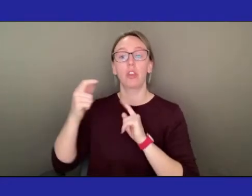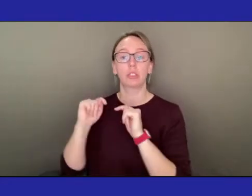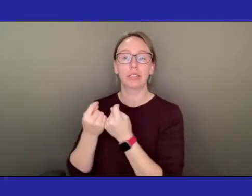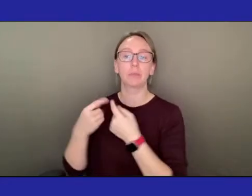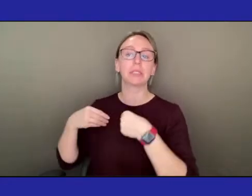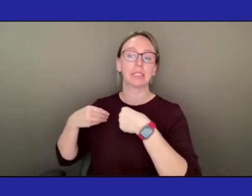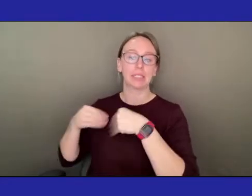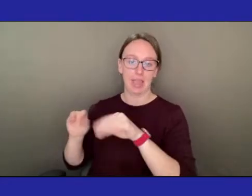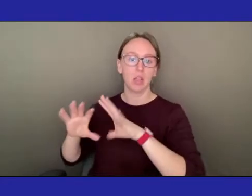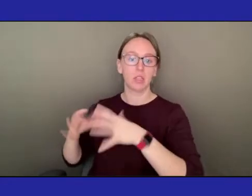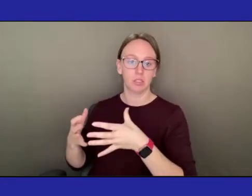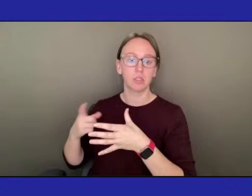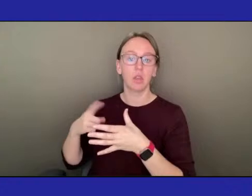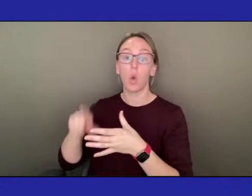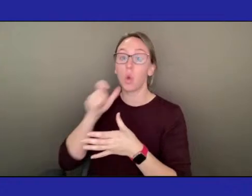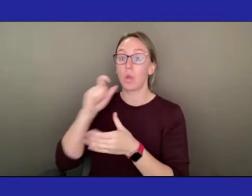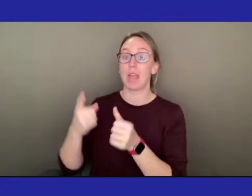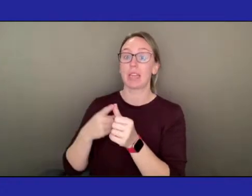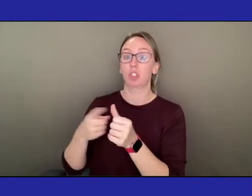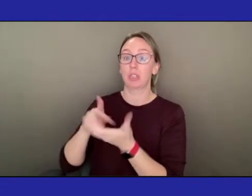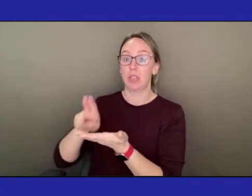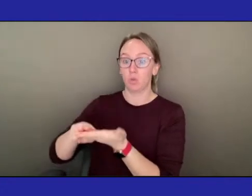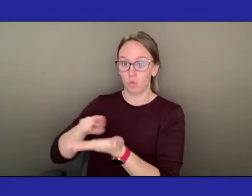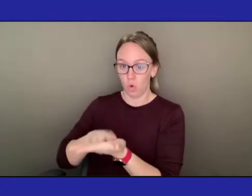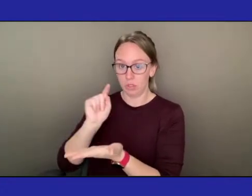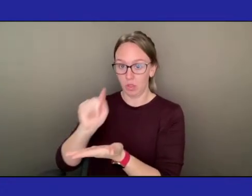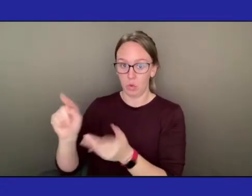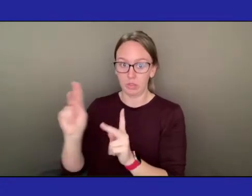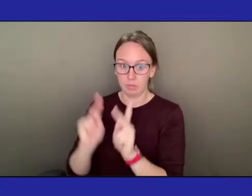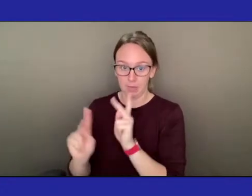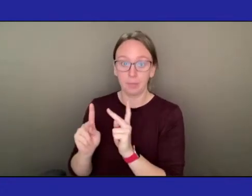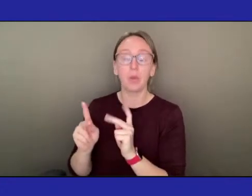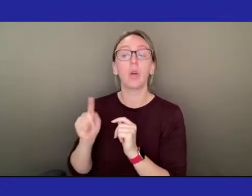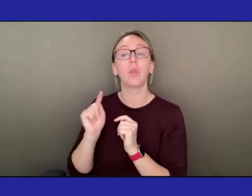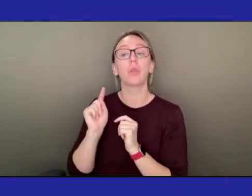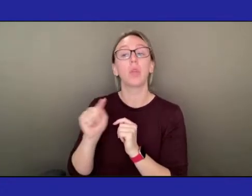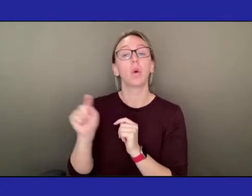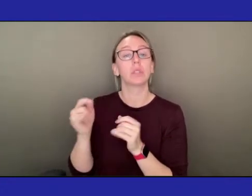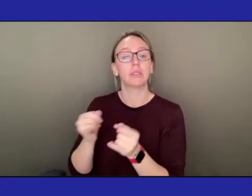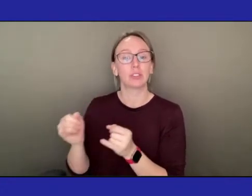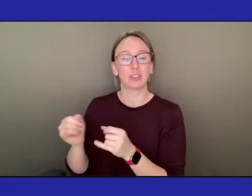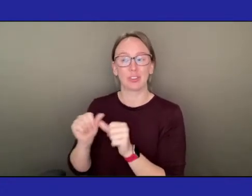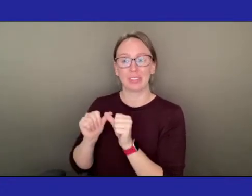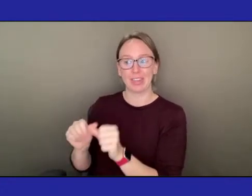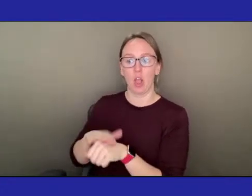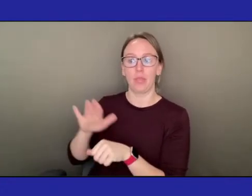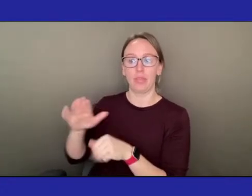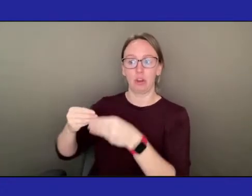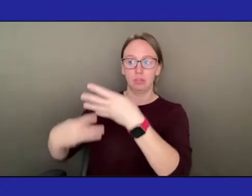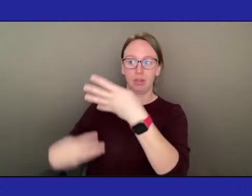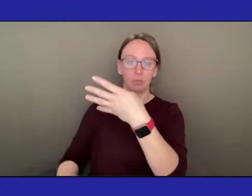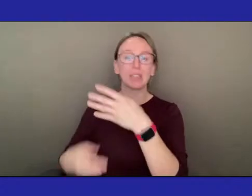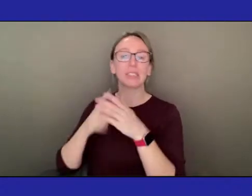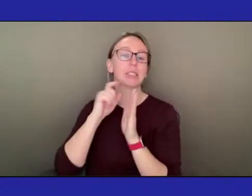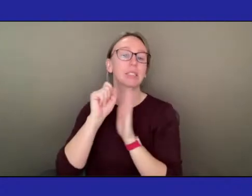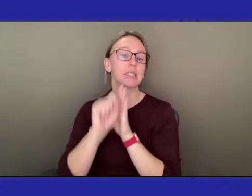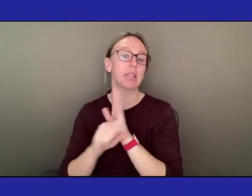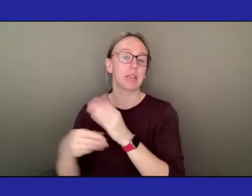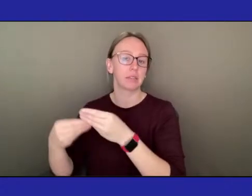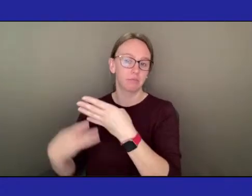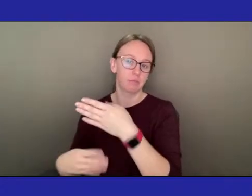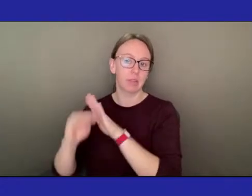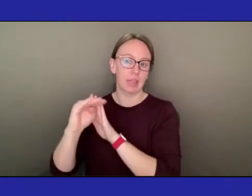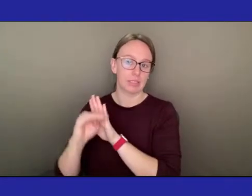enrolled those individuals stay on their dashboard. It's a state dashboard. And so